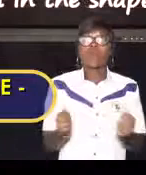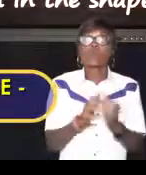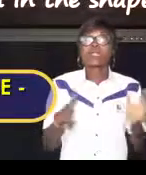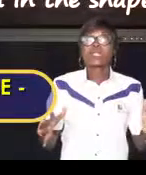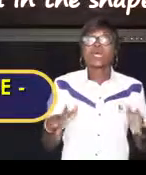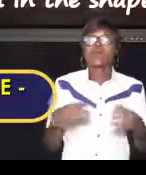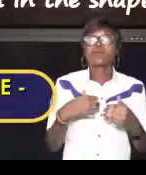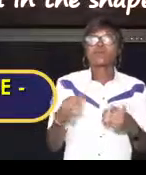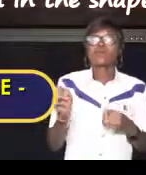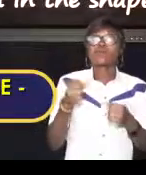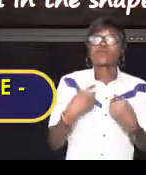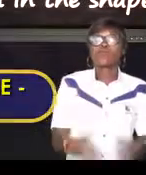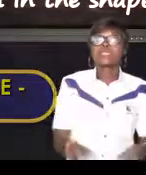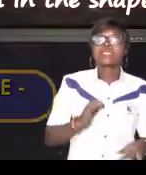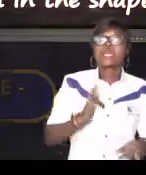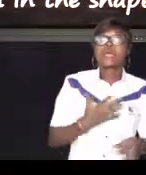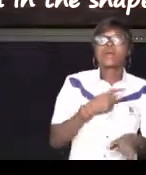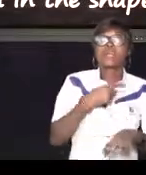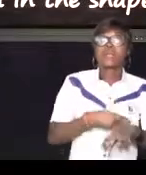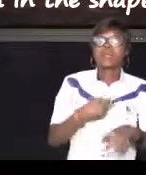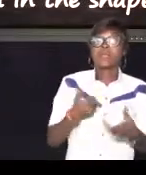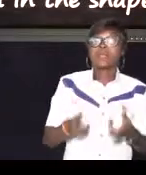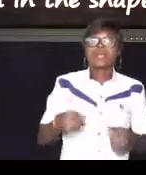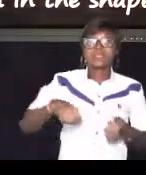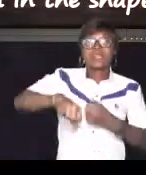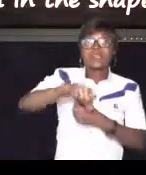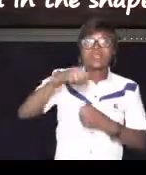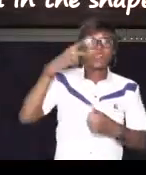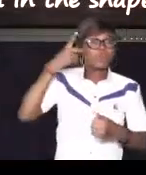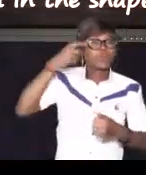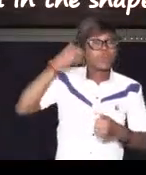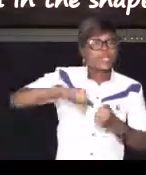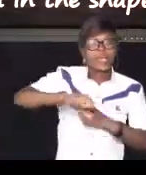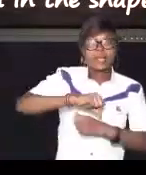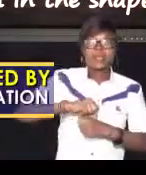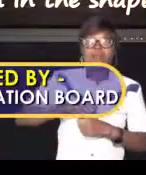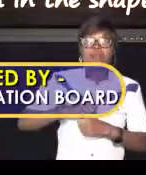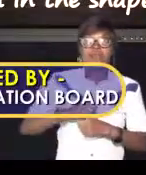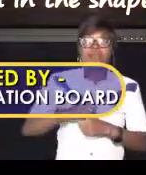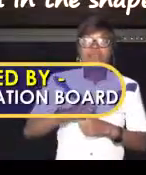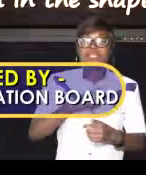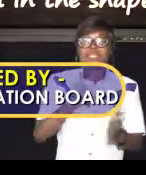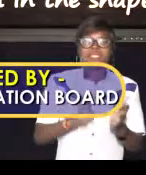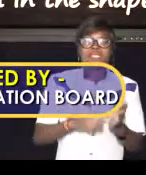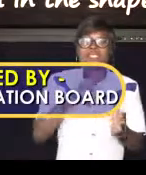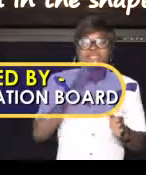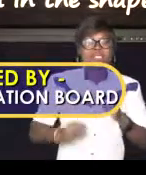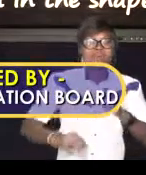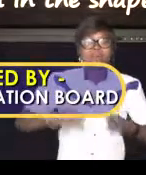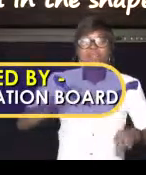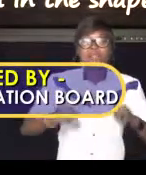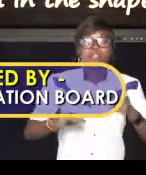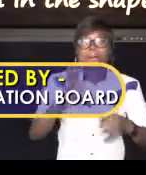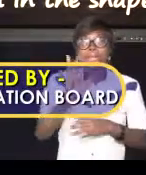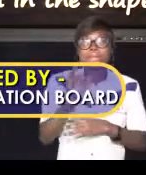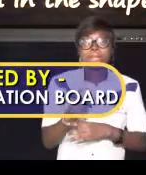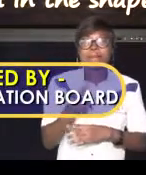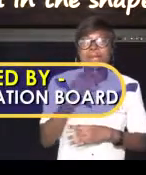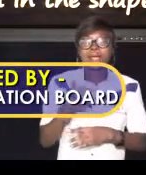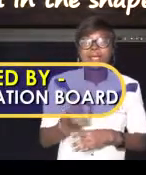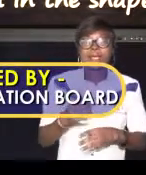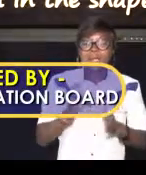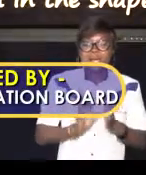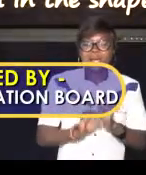Now, without wasting much time, let's move on to finding areas. Area of shape is measured by counting the number of